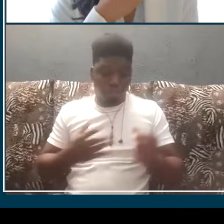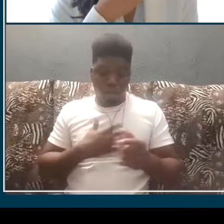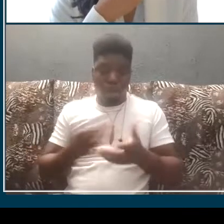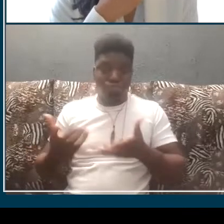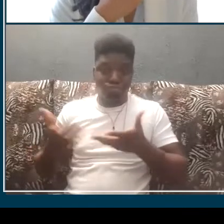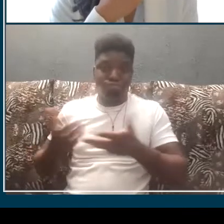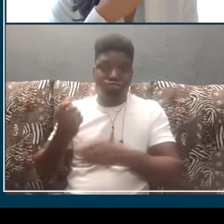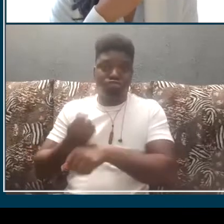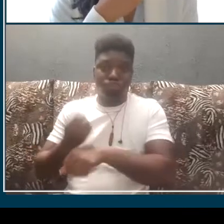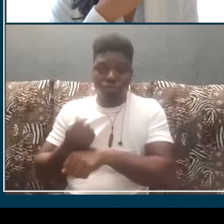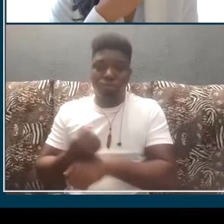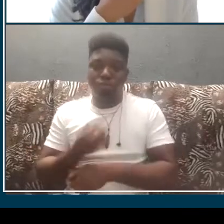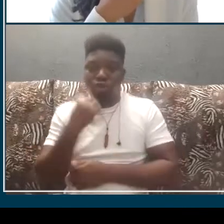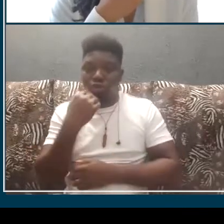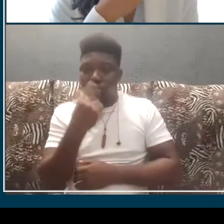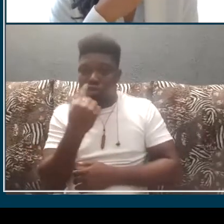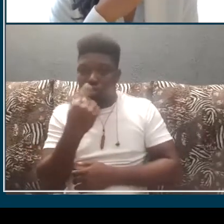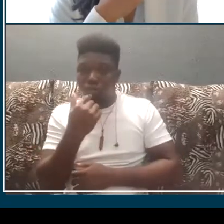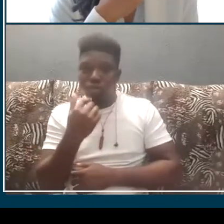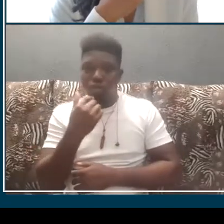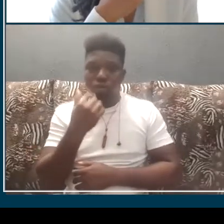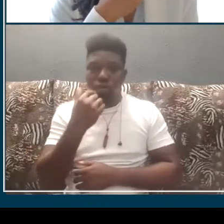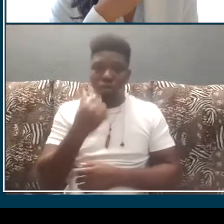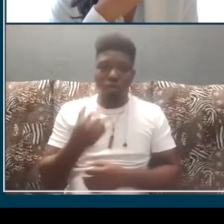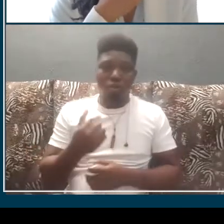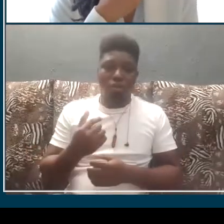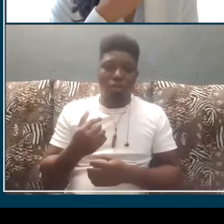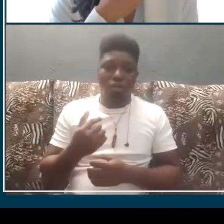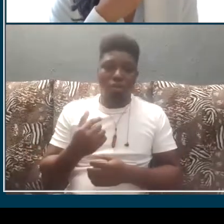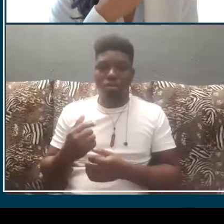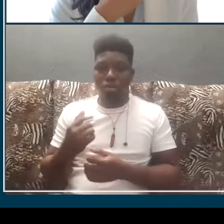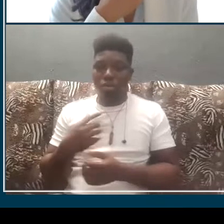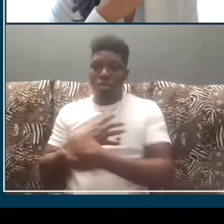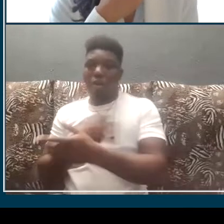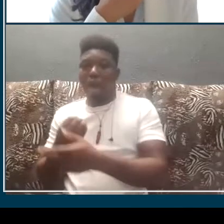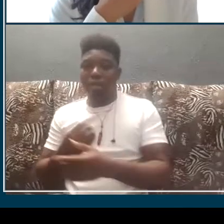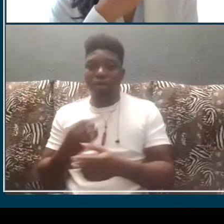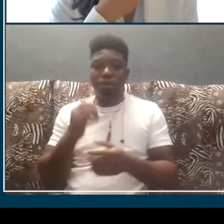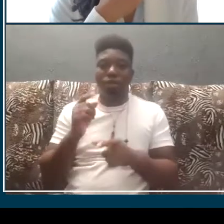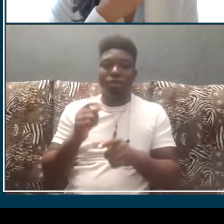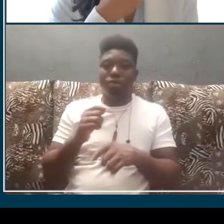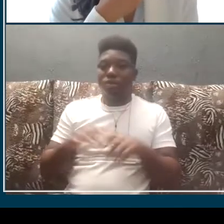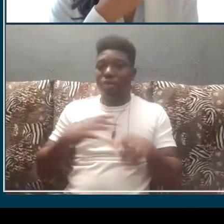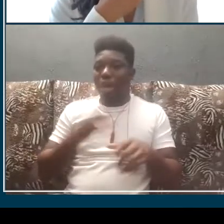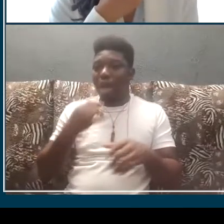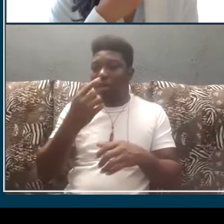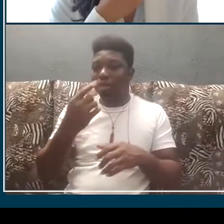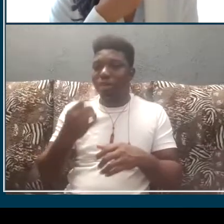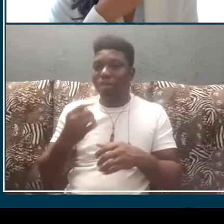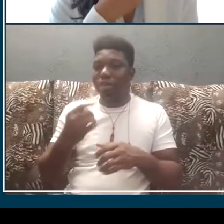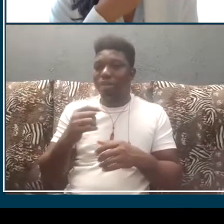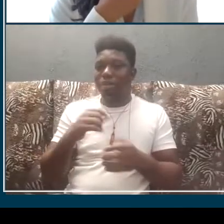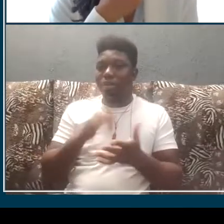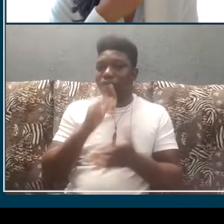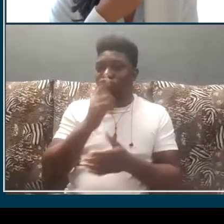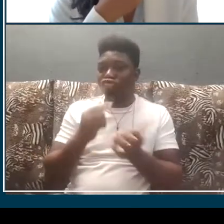sighted, and she's white, and I don't like saying this, but it's kind of true. Sometimes it's good